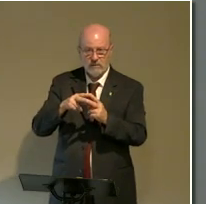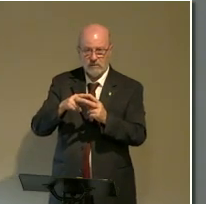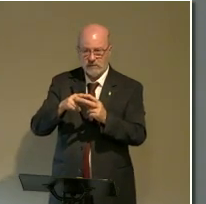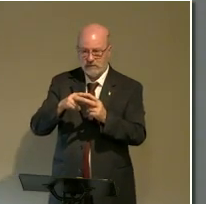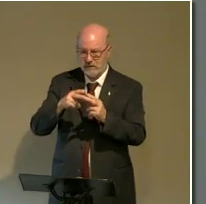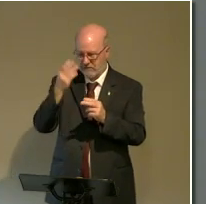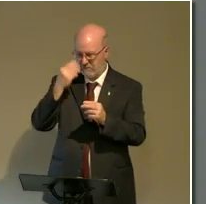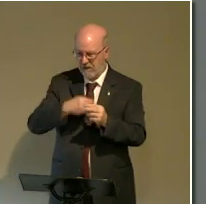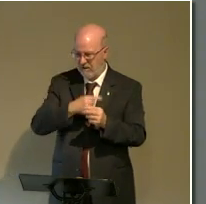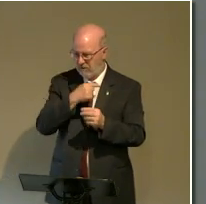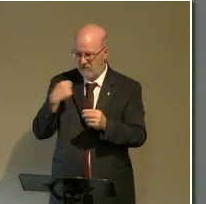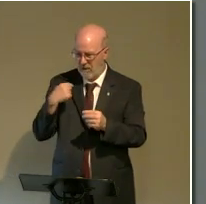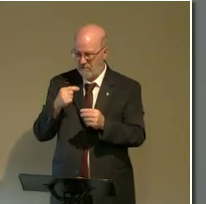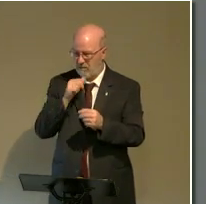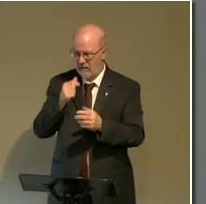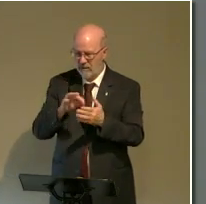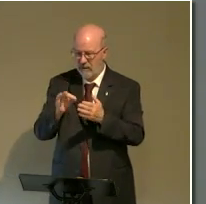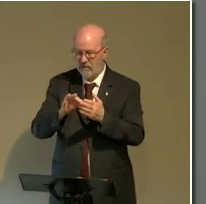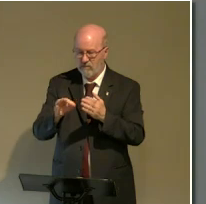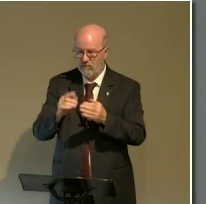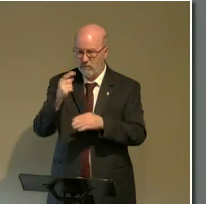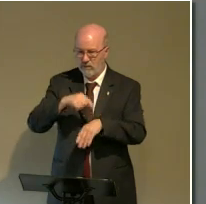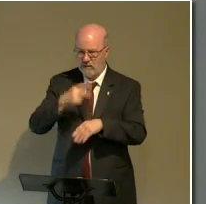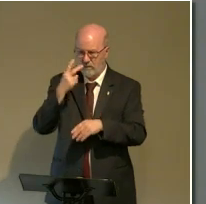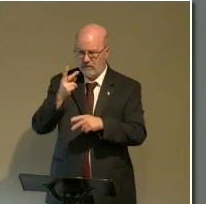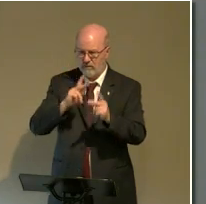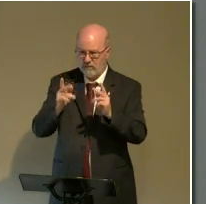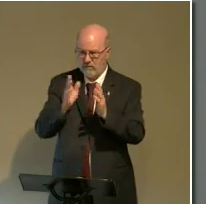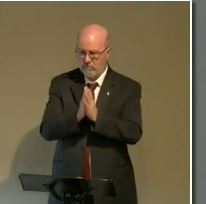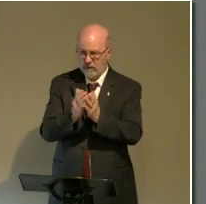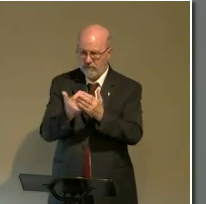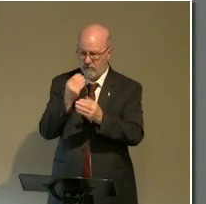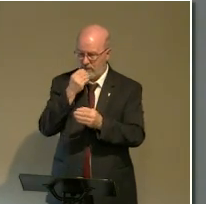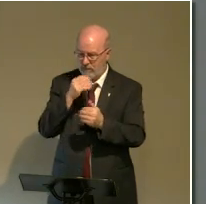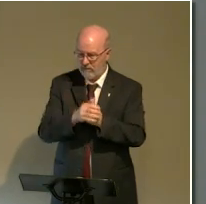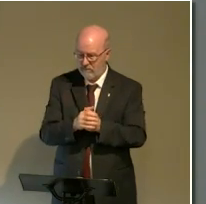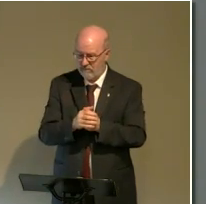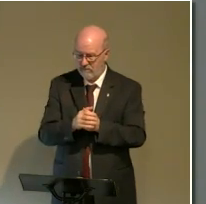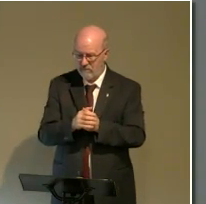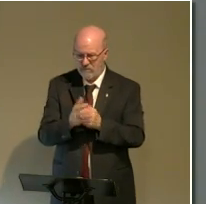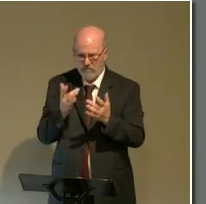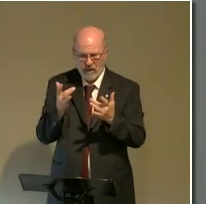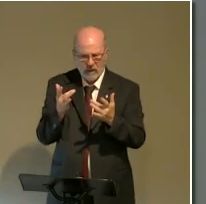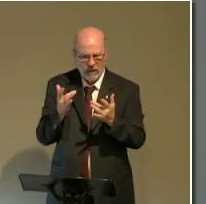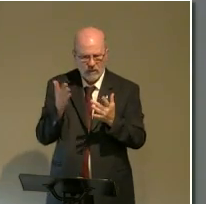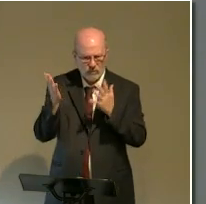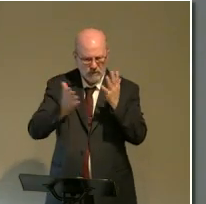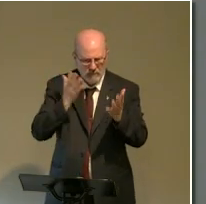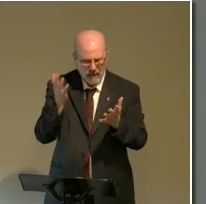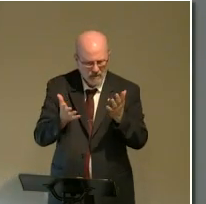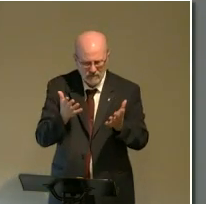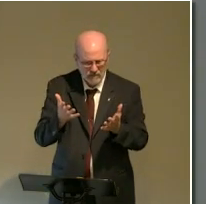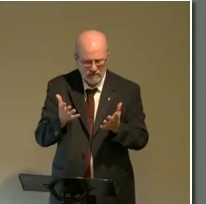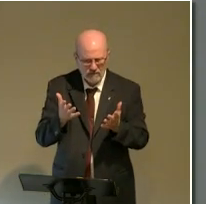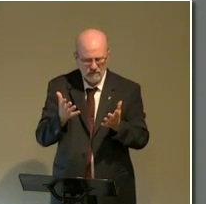So one time I ever seen people pray before they eat. It's like, why? Are we embarrassed?